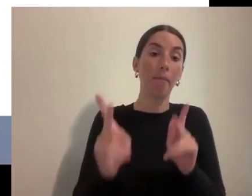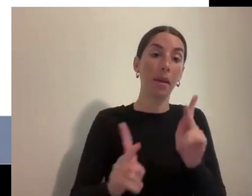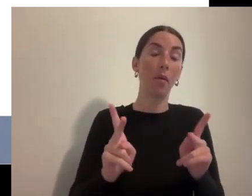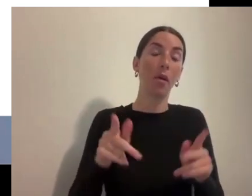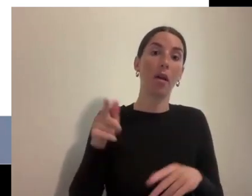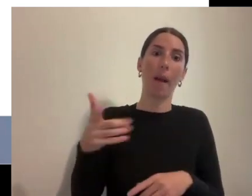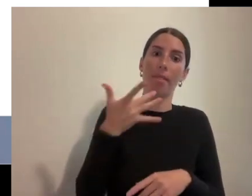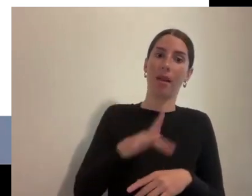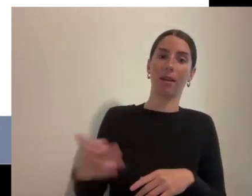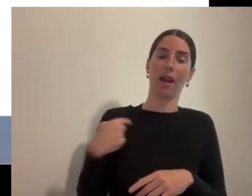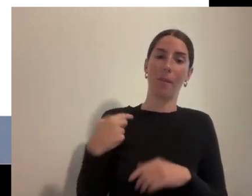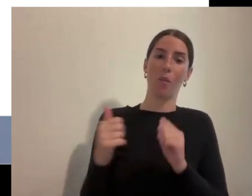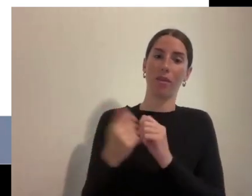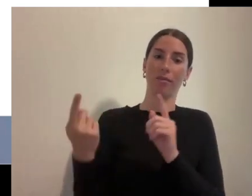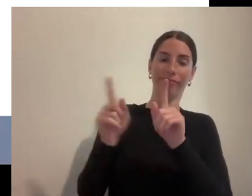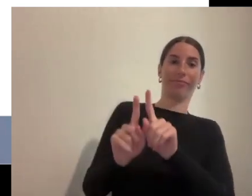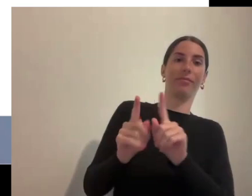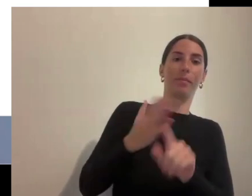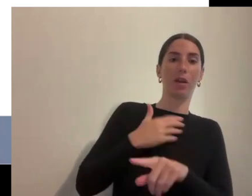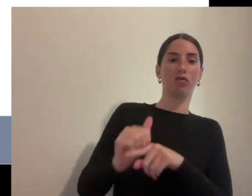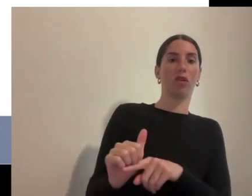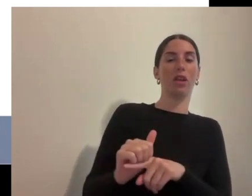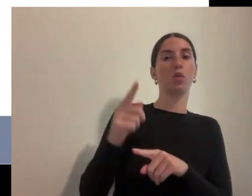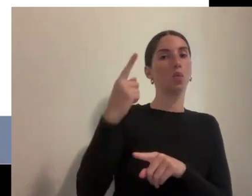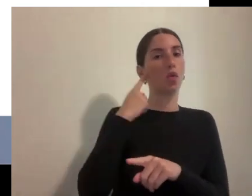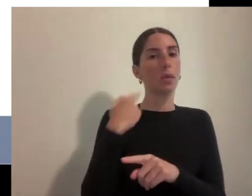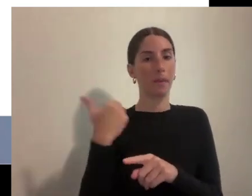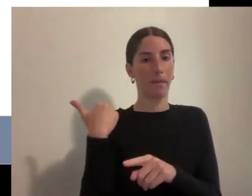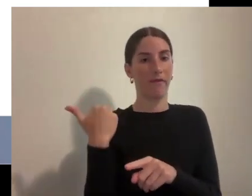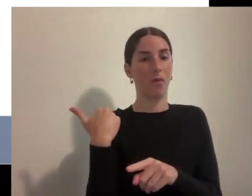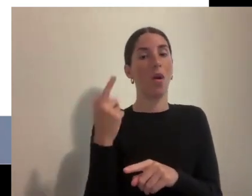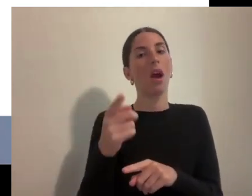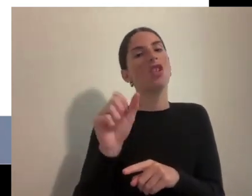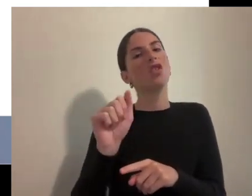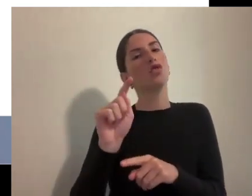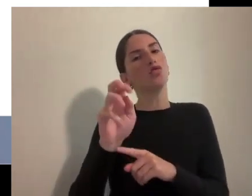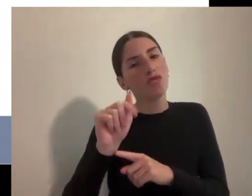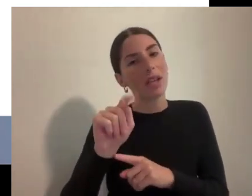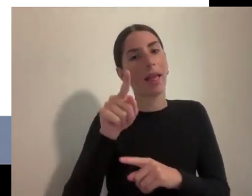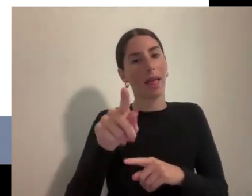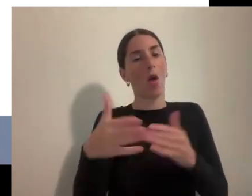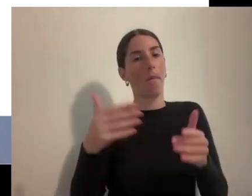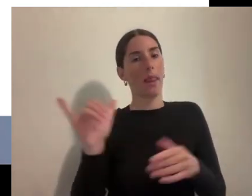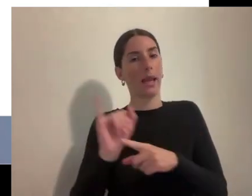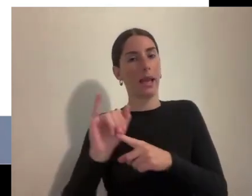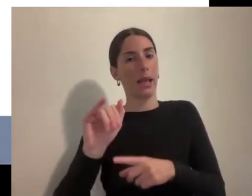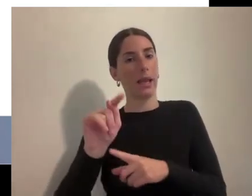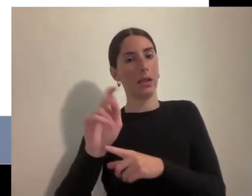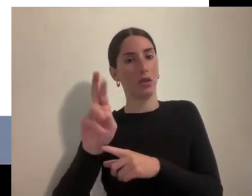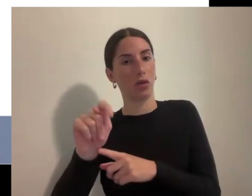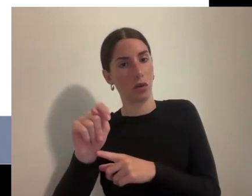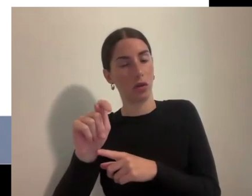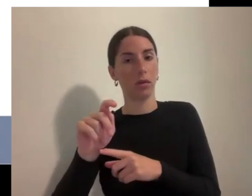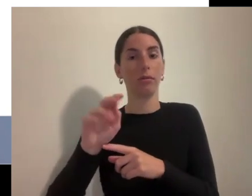trainings, and you have heard me say this before. So treat it as an intern. And just as you would with an intern, tell